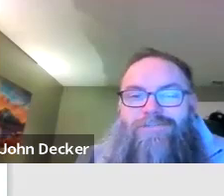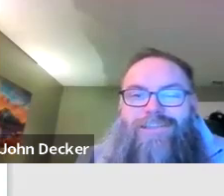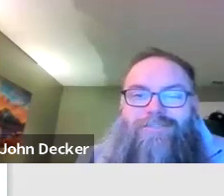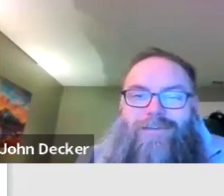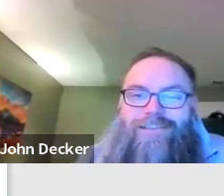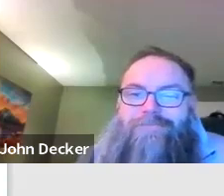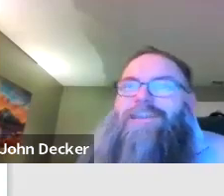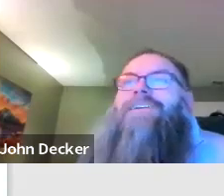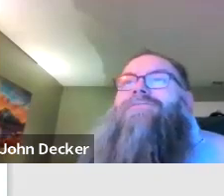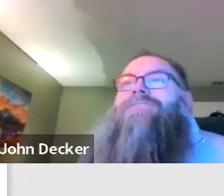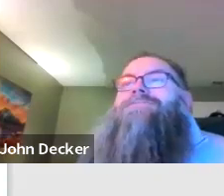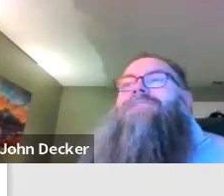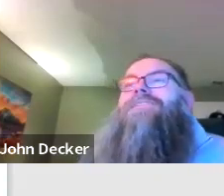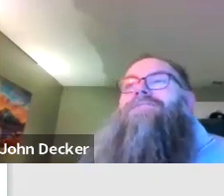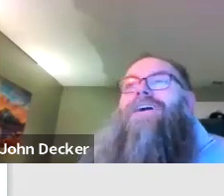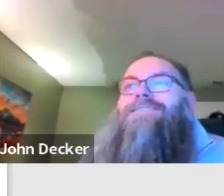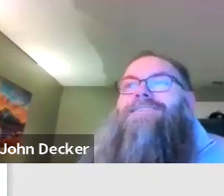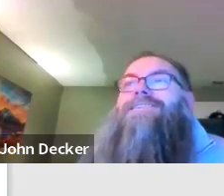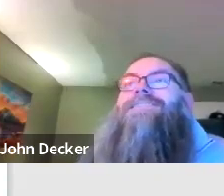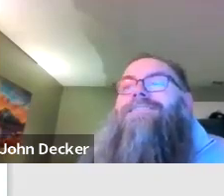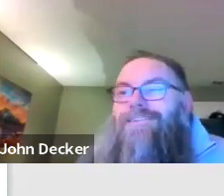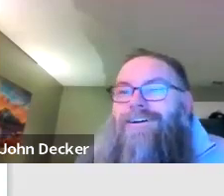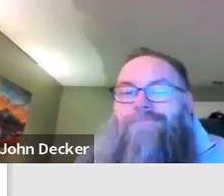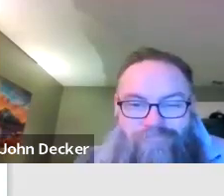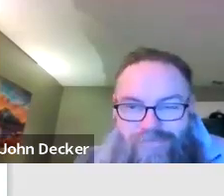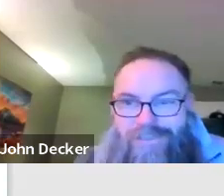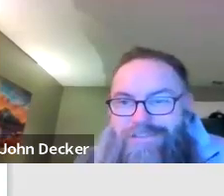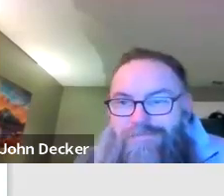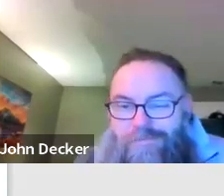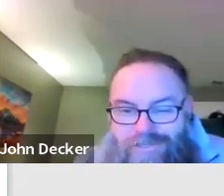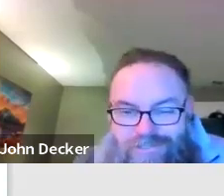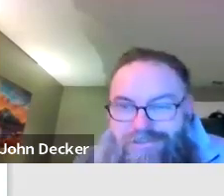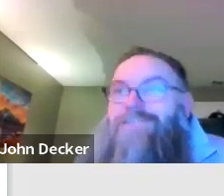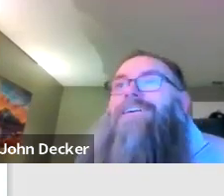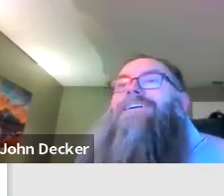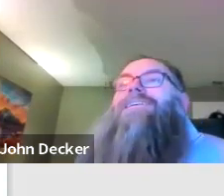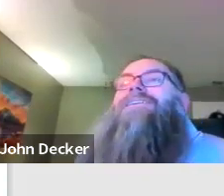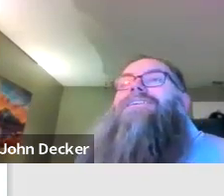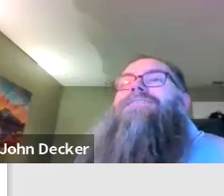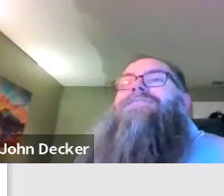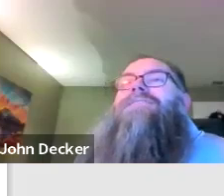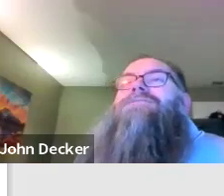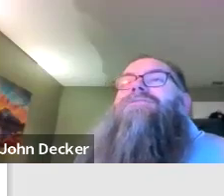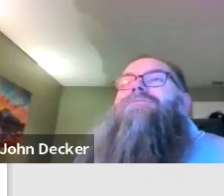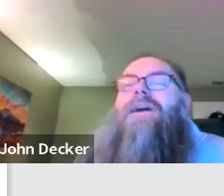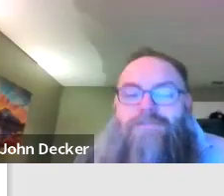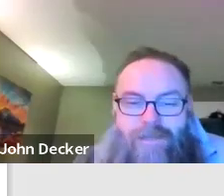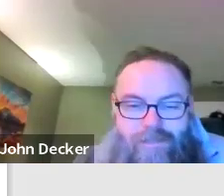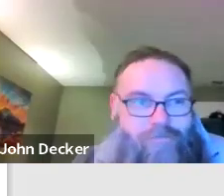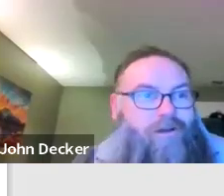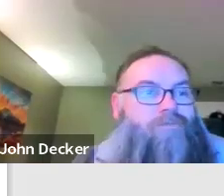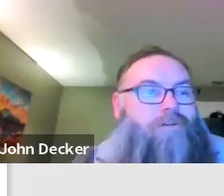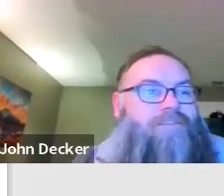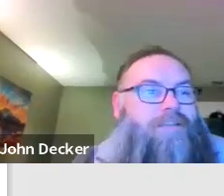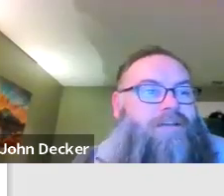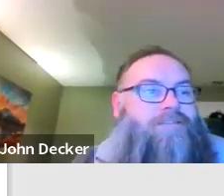curious what, if any, impact that may have on this meeting or accessing this information. Let's go back